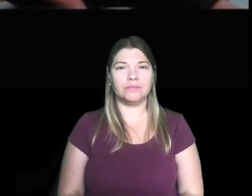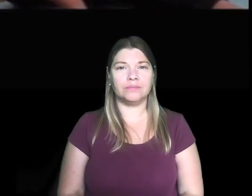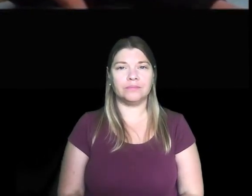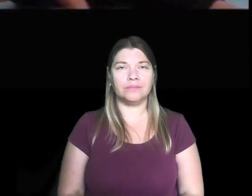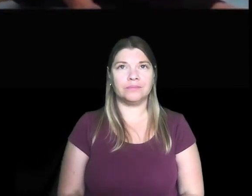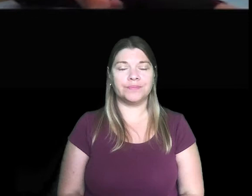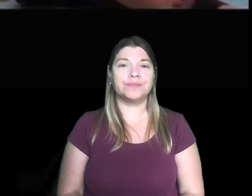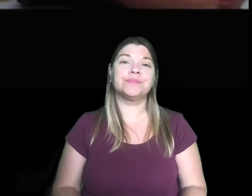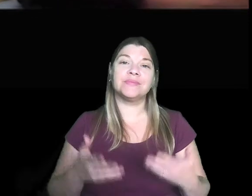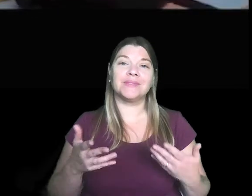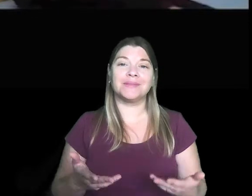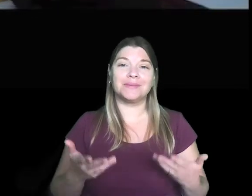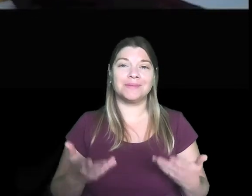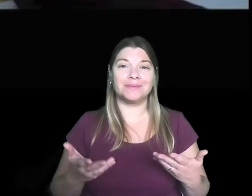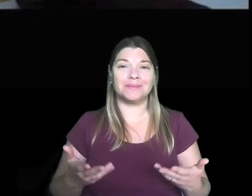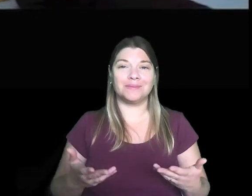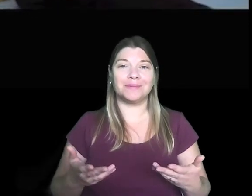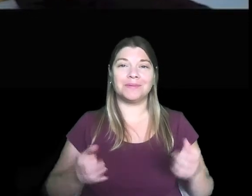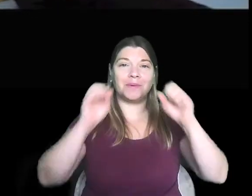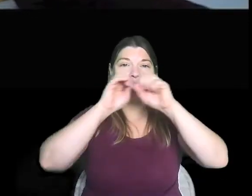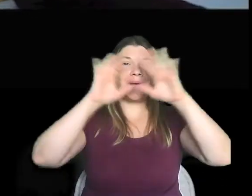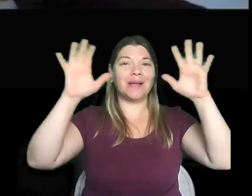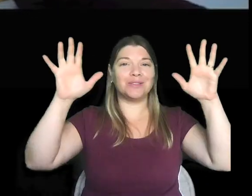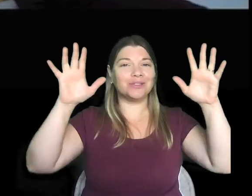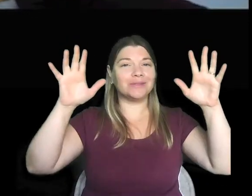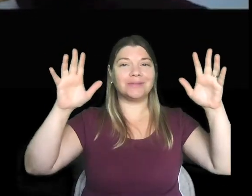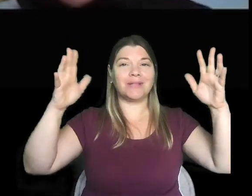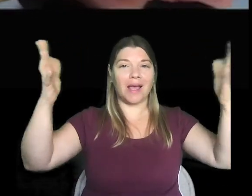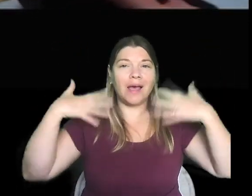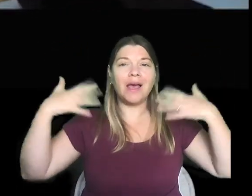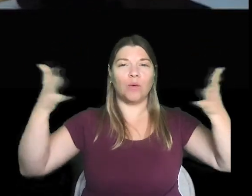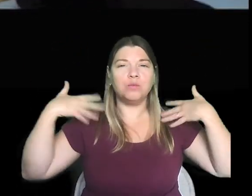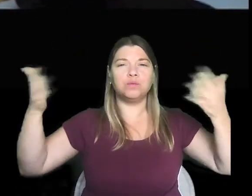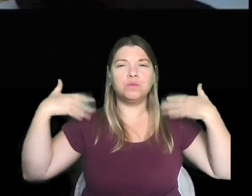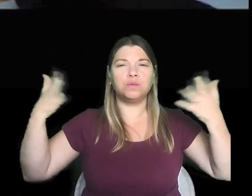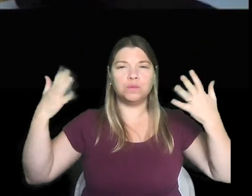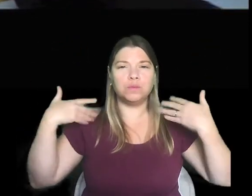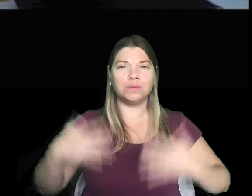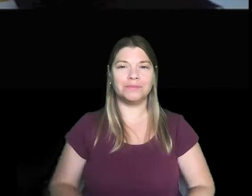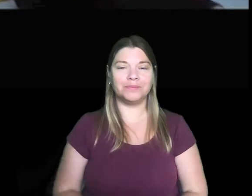Now imagine this is the sensation of air rushing past us.